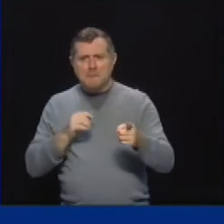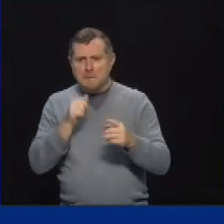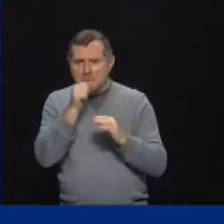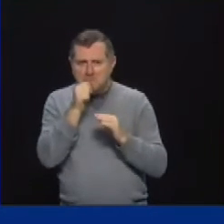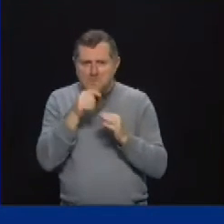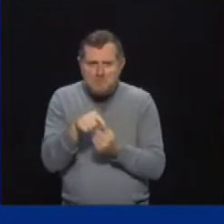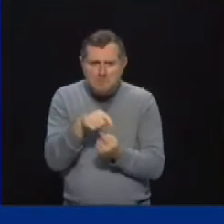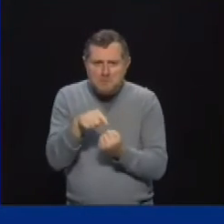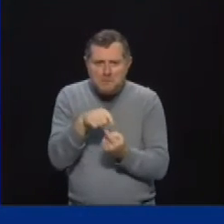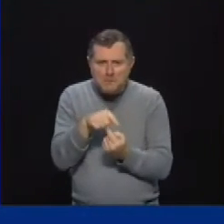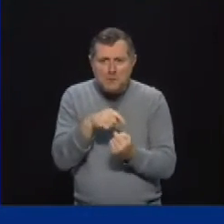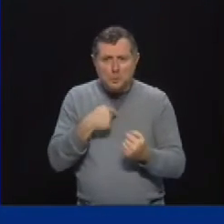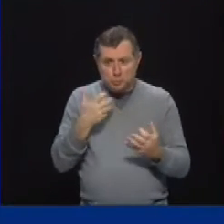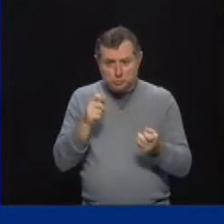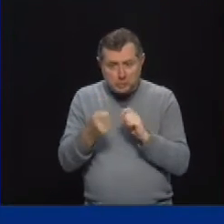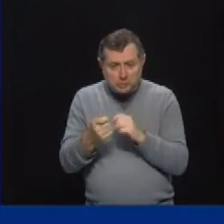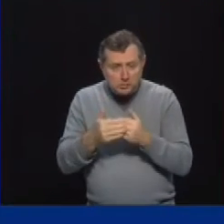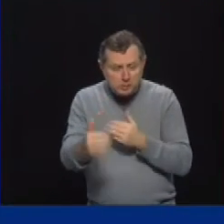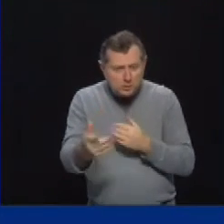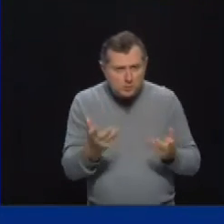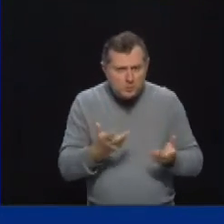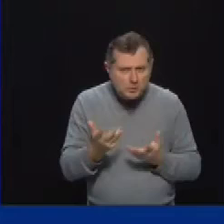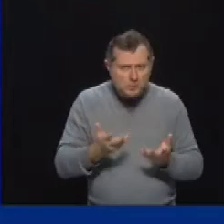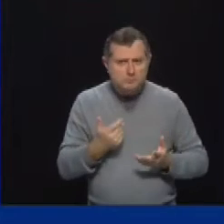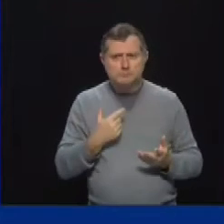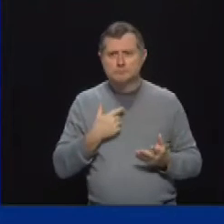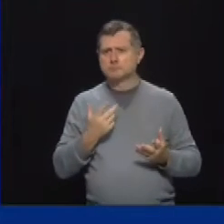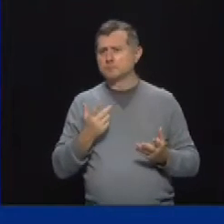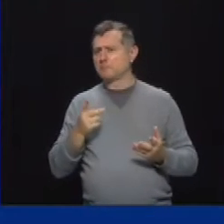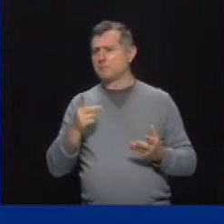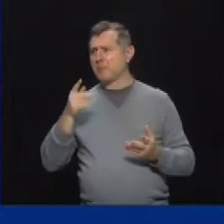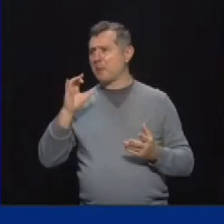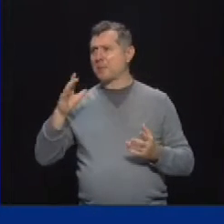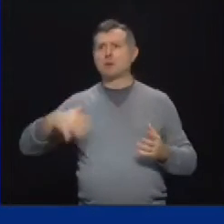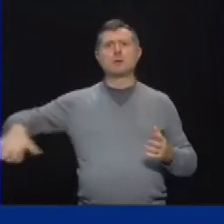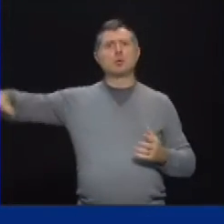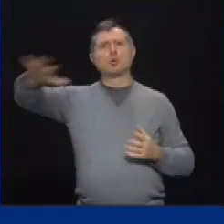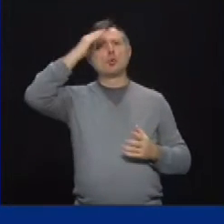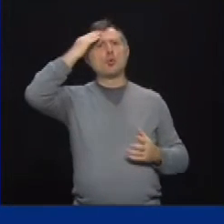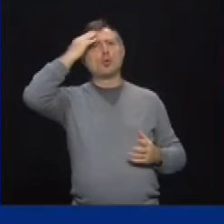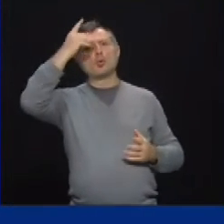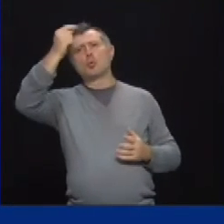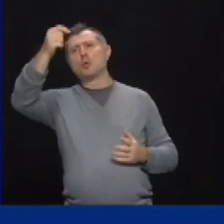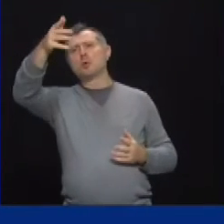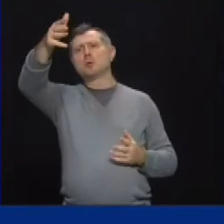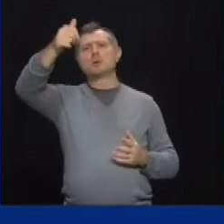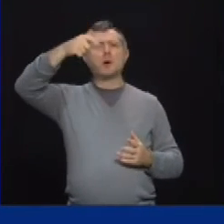the public can be informed a little bit more, you know, earlier than the moment it hits the floor for a vote?